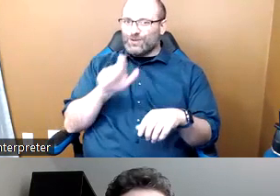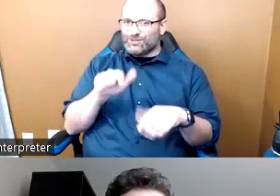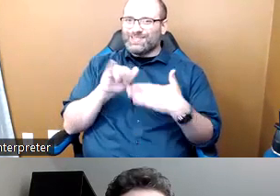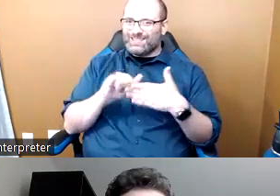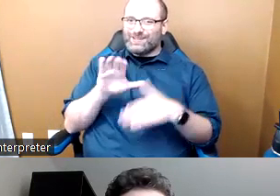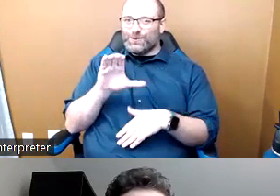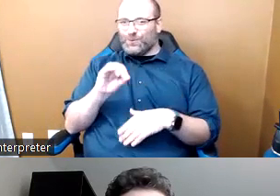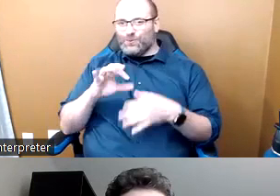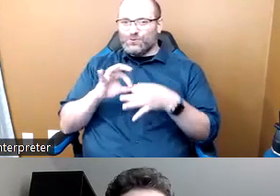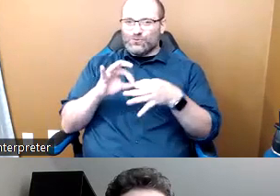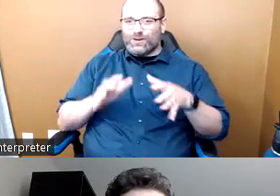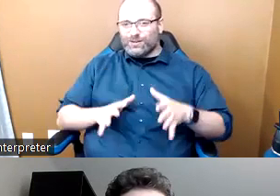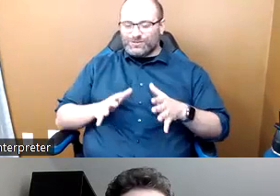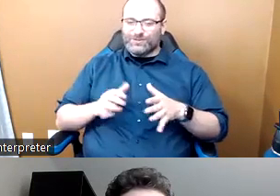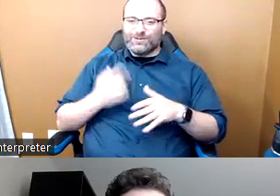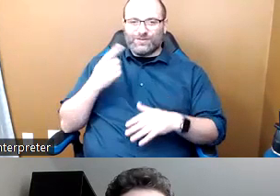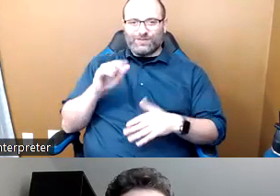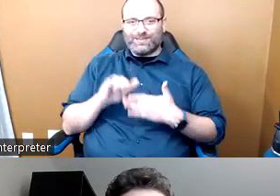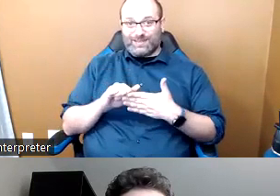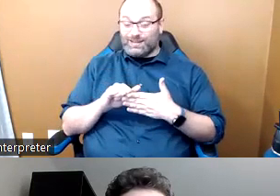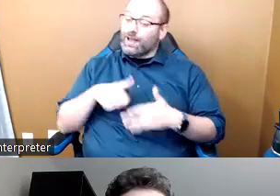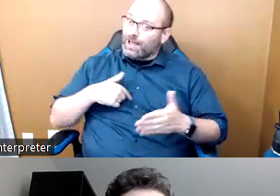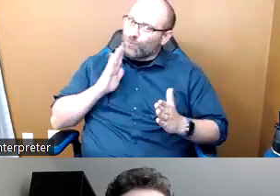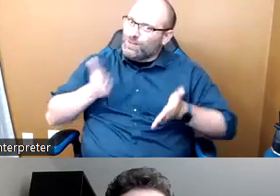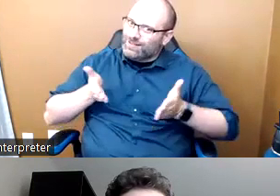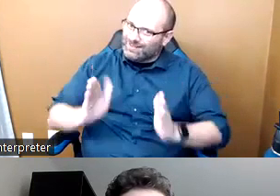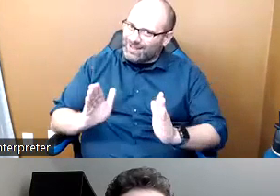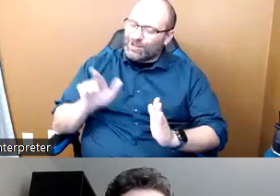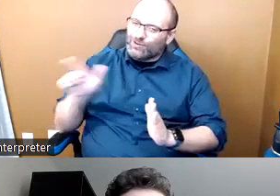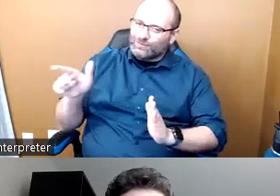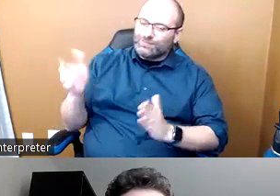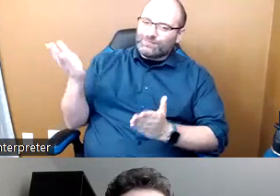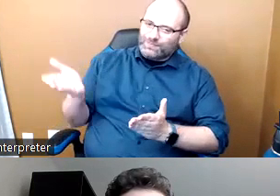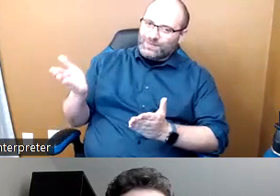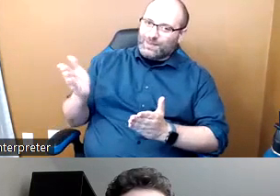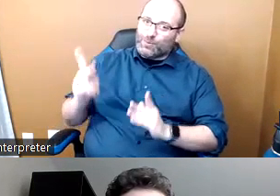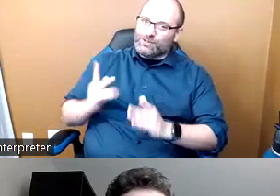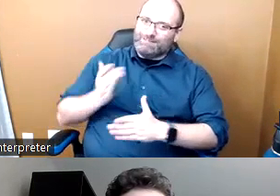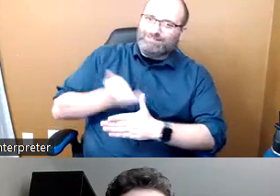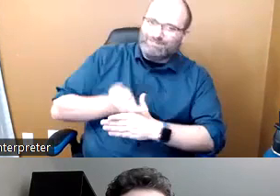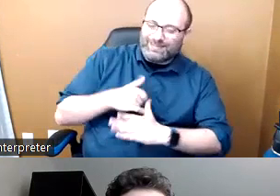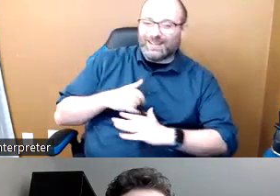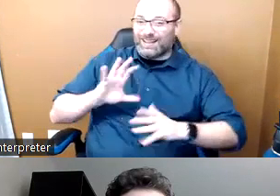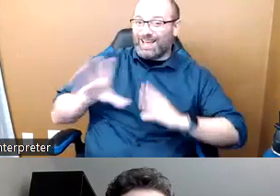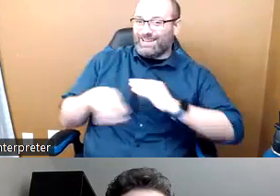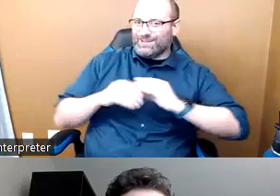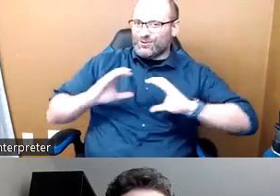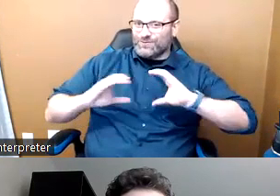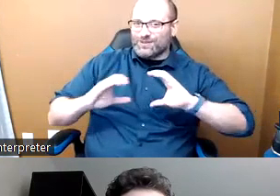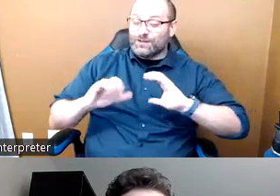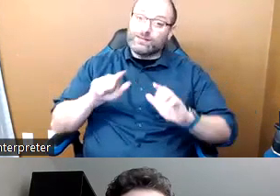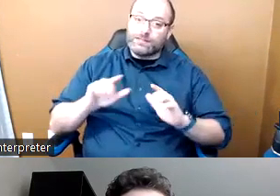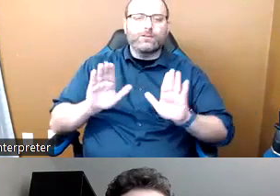New England MHTTC, so I will totally allow the break in there. This is also a